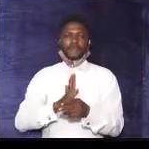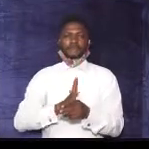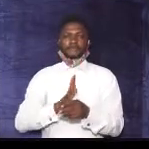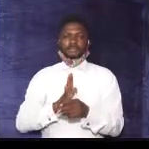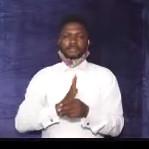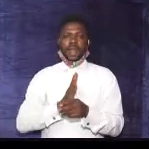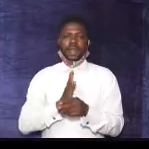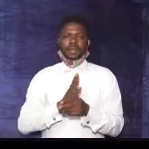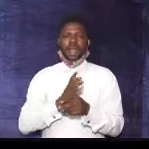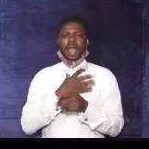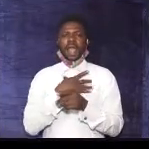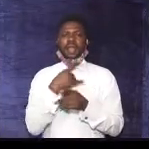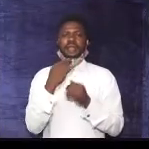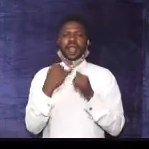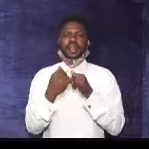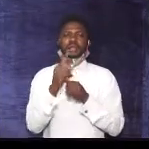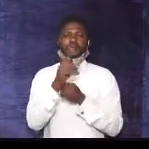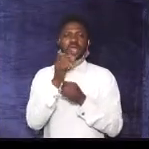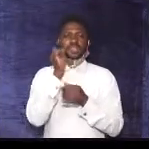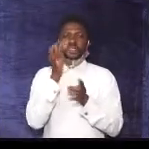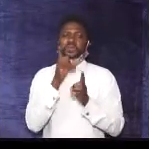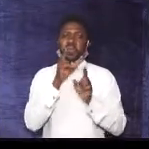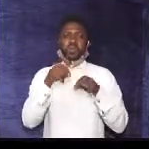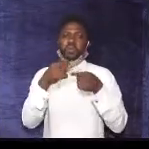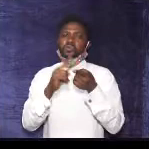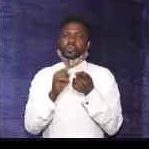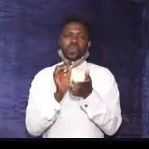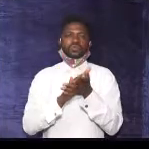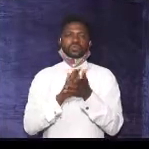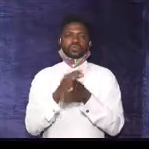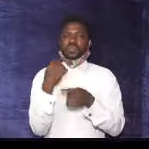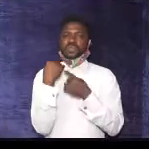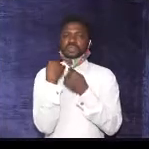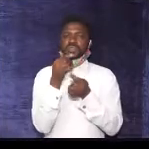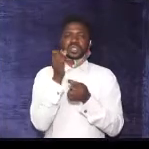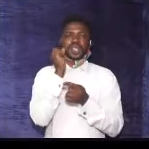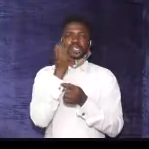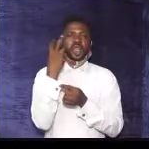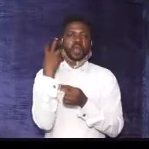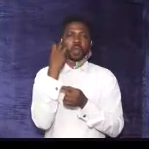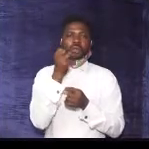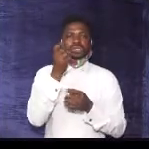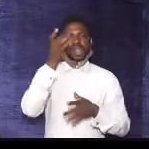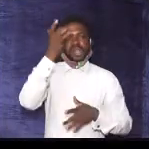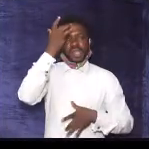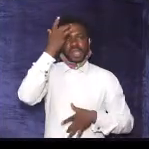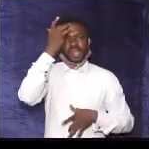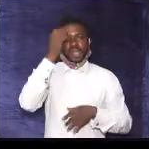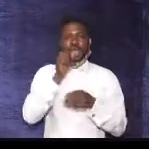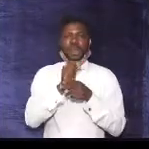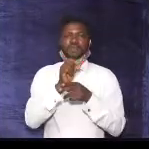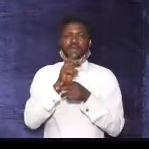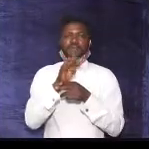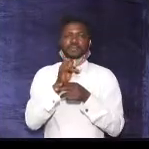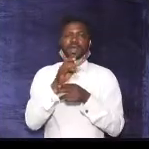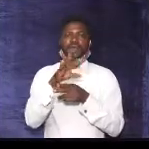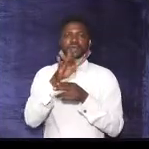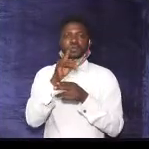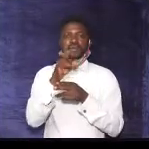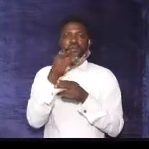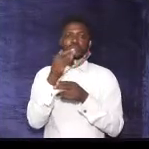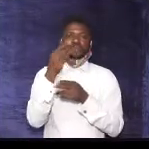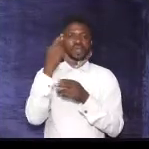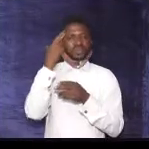of manner. And the last one, she didn't go to school since she was ill.